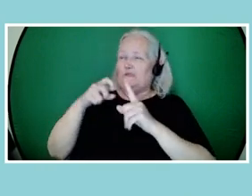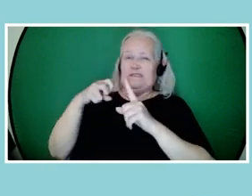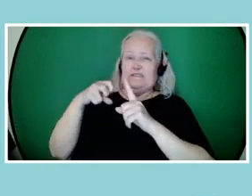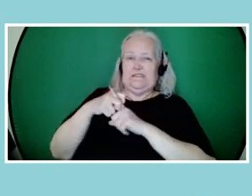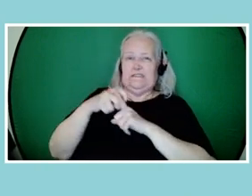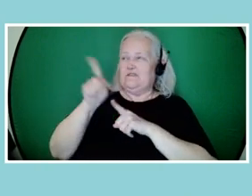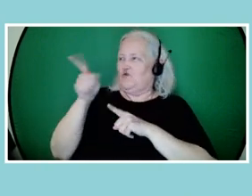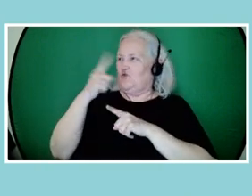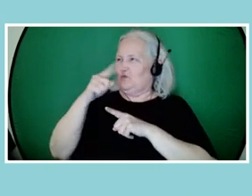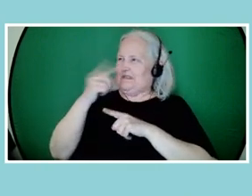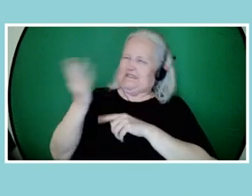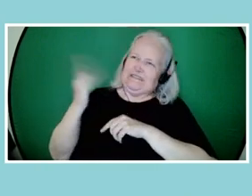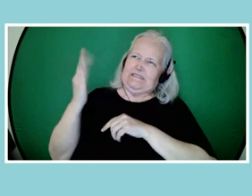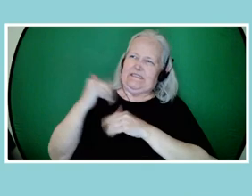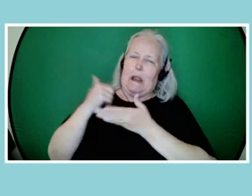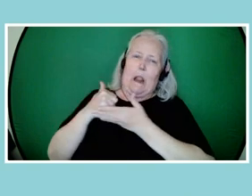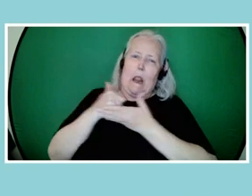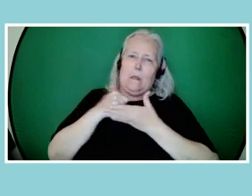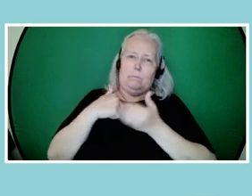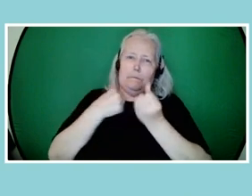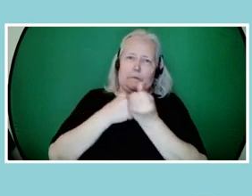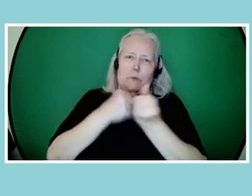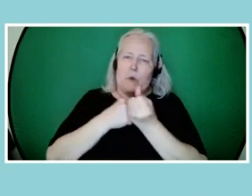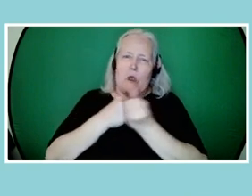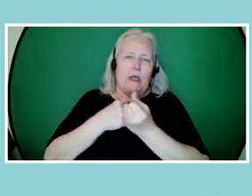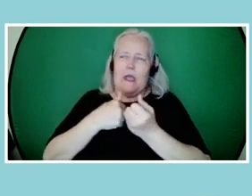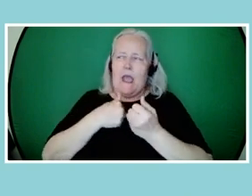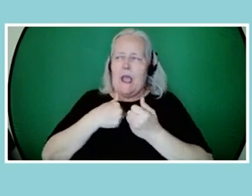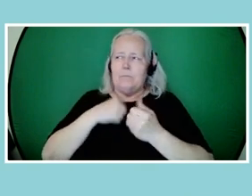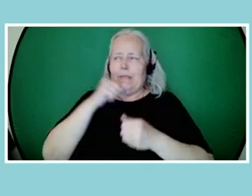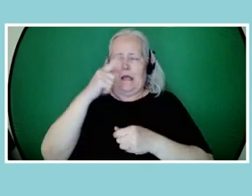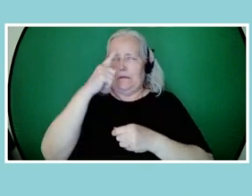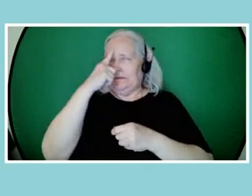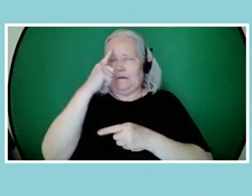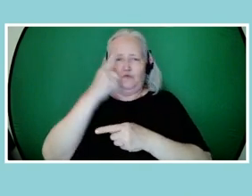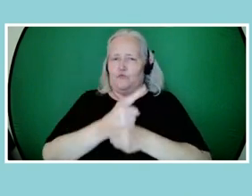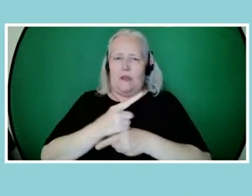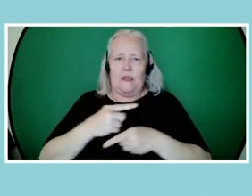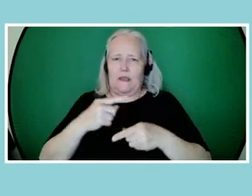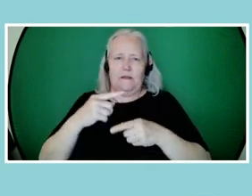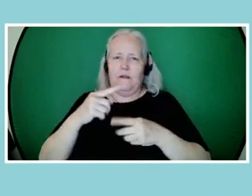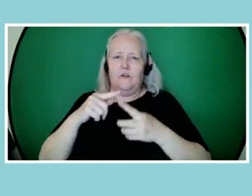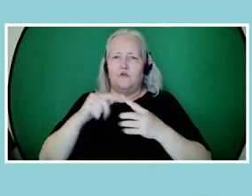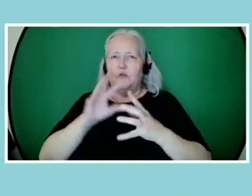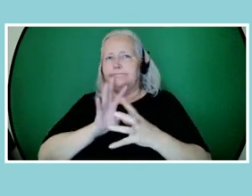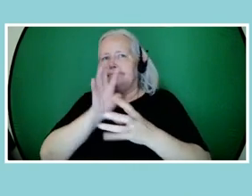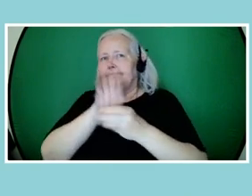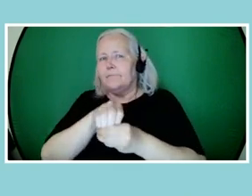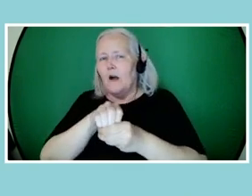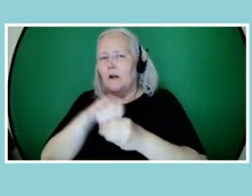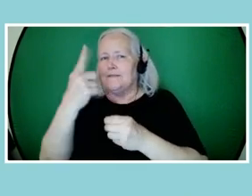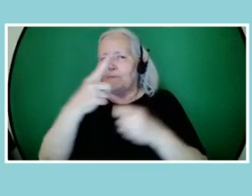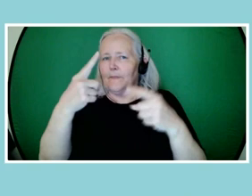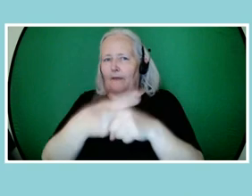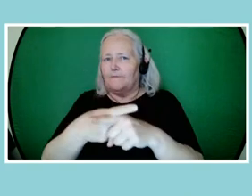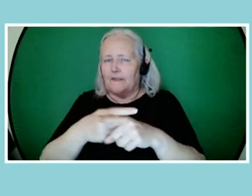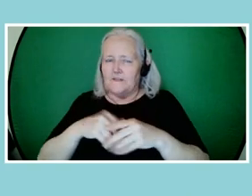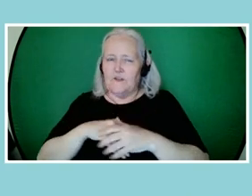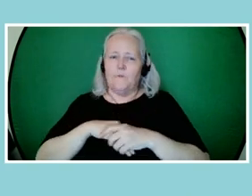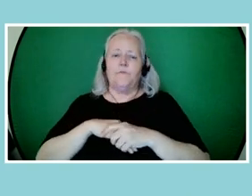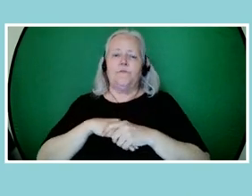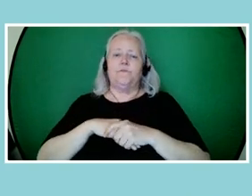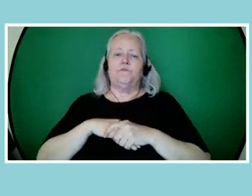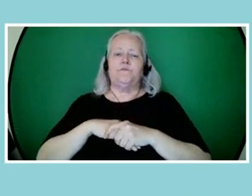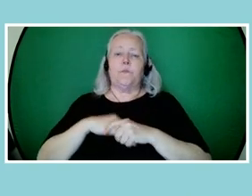some support? Because maybe I'm not in a headspace right now to be able to interrupt some conflict. If I do